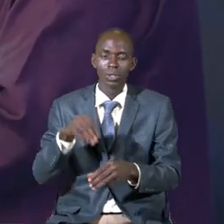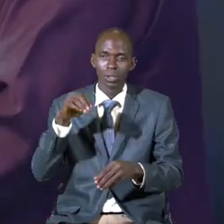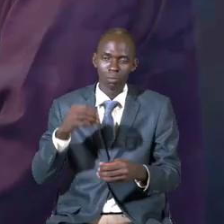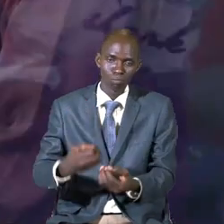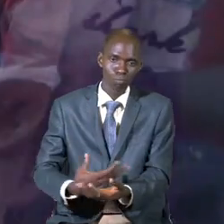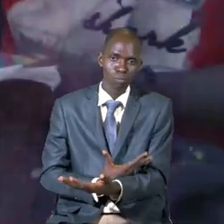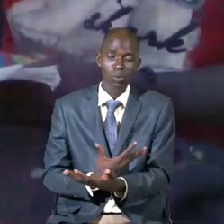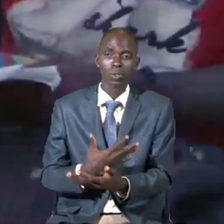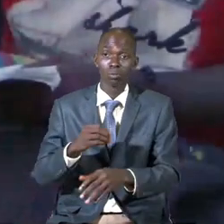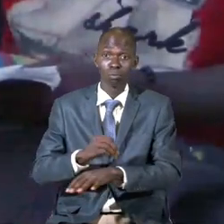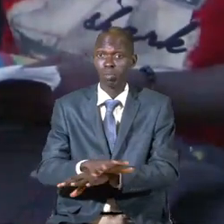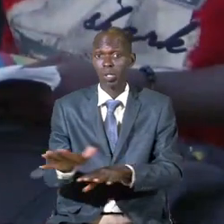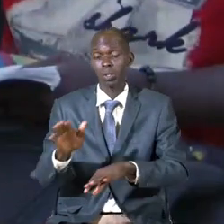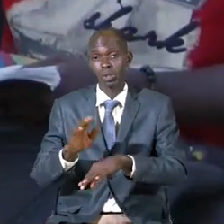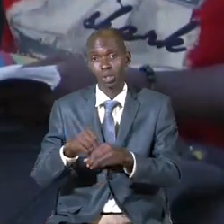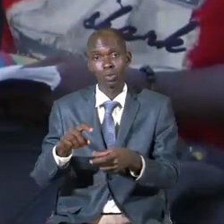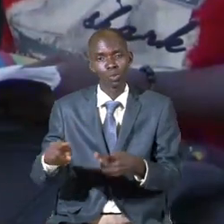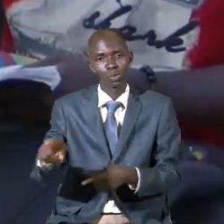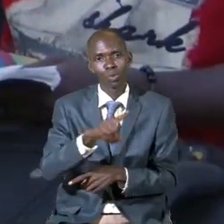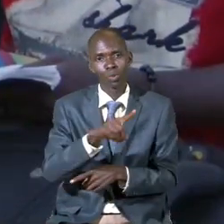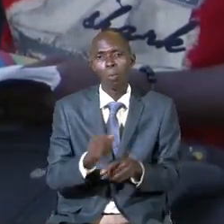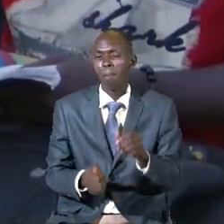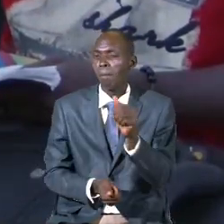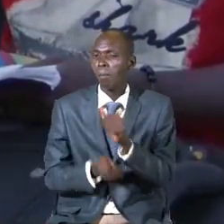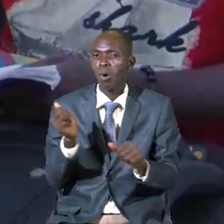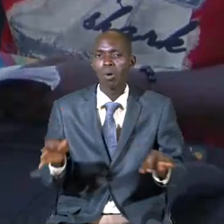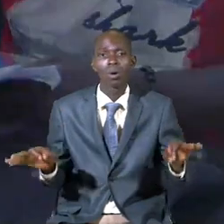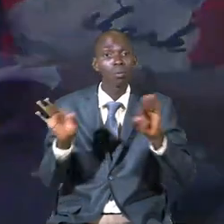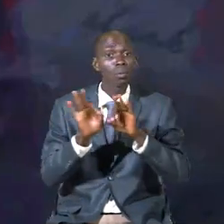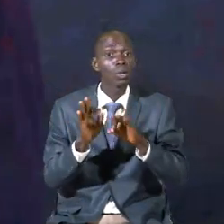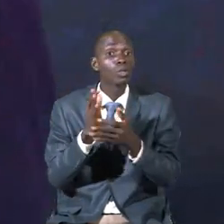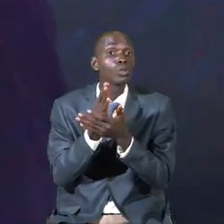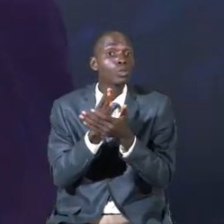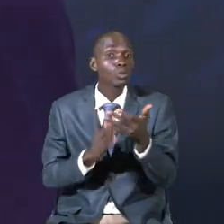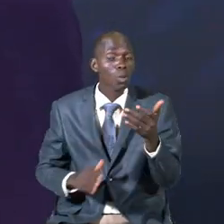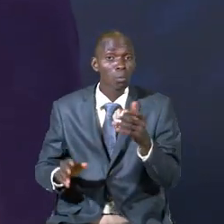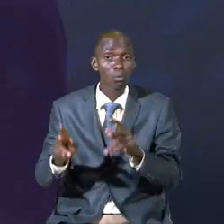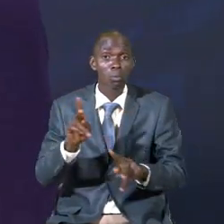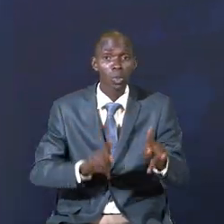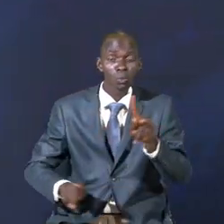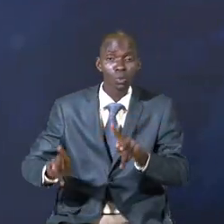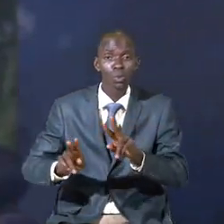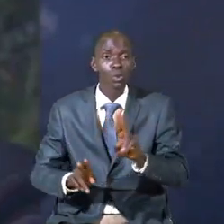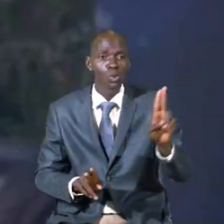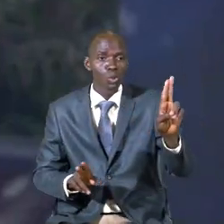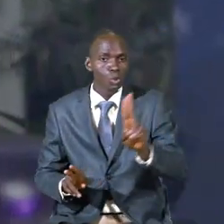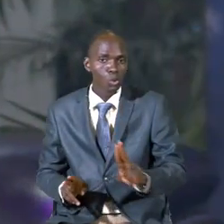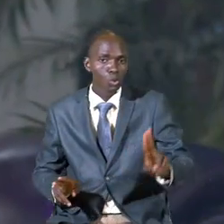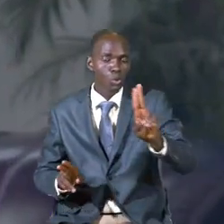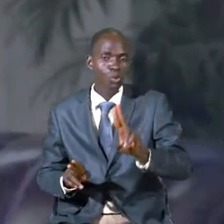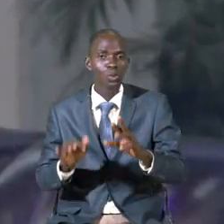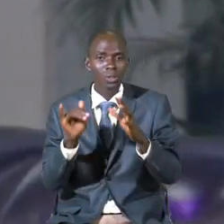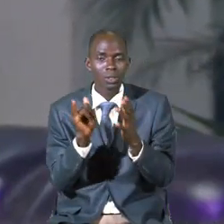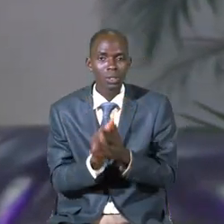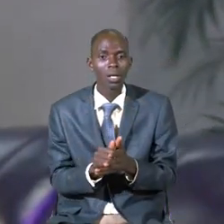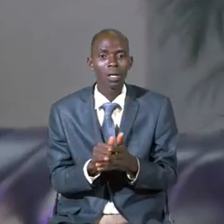you most essential some people they use that most essential to